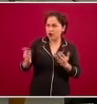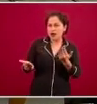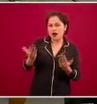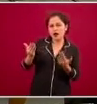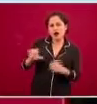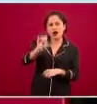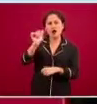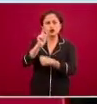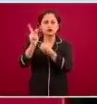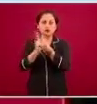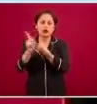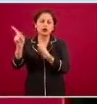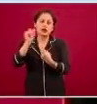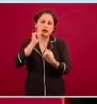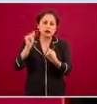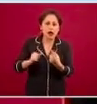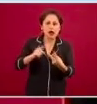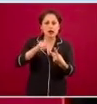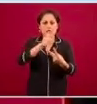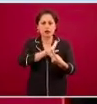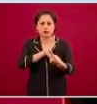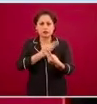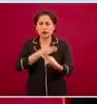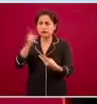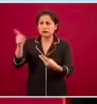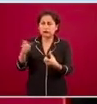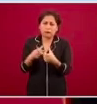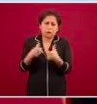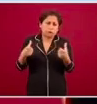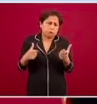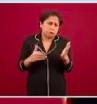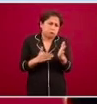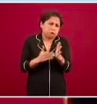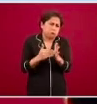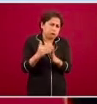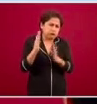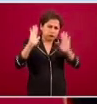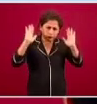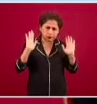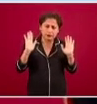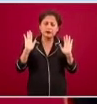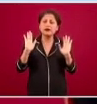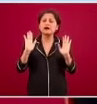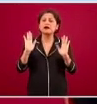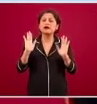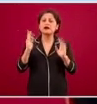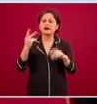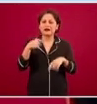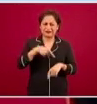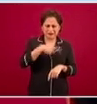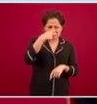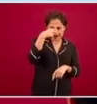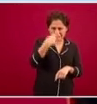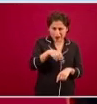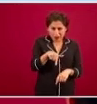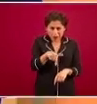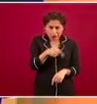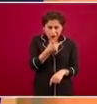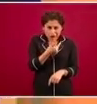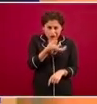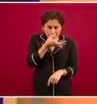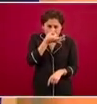At that moment, there were other countries like Italy or Spain that had thousands or hundreds of